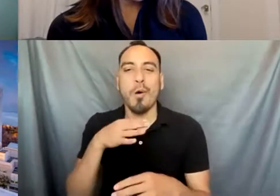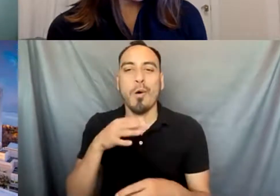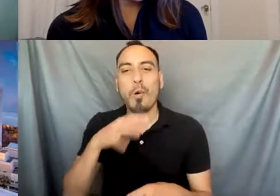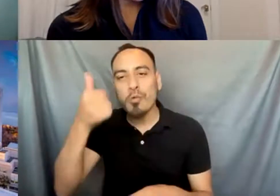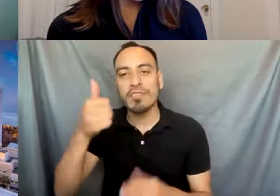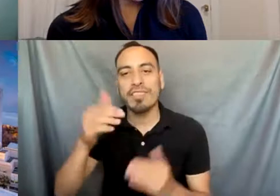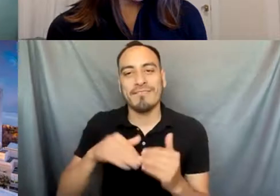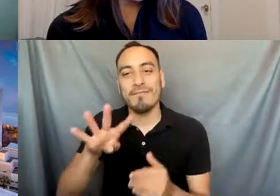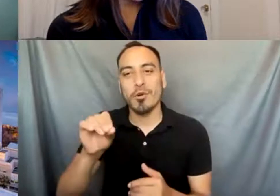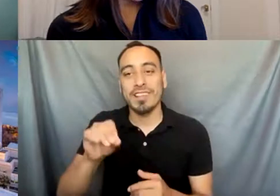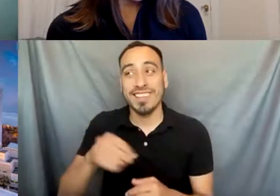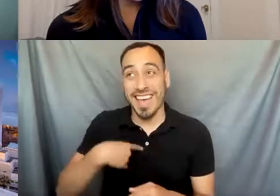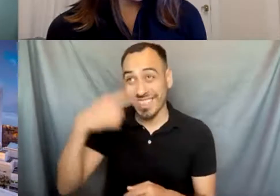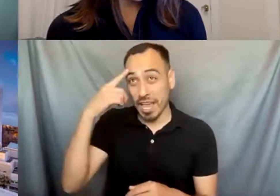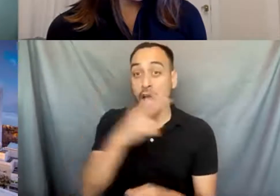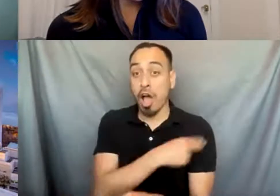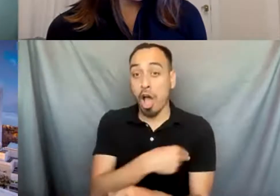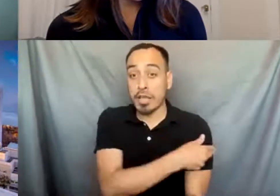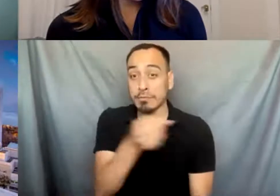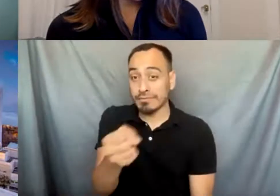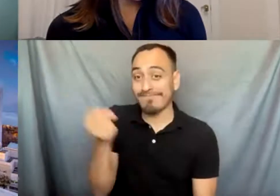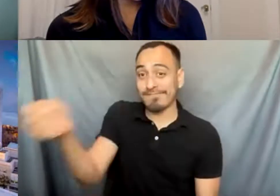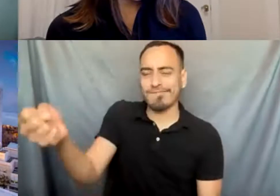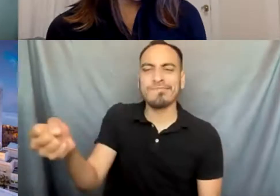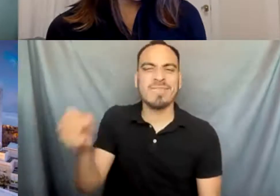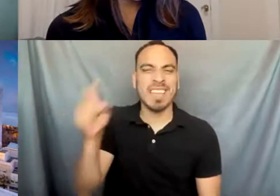I believe, is over 65. And